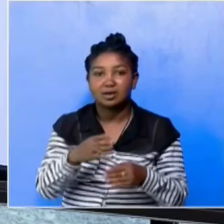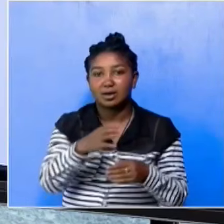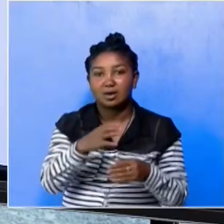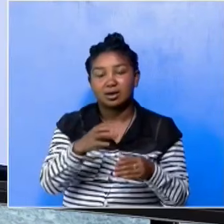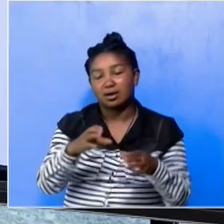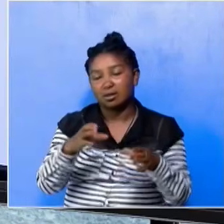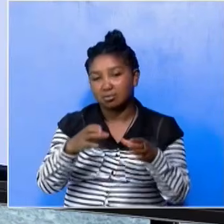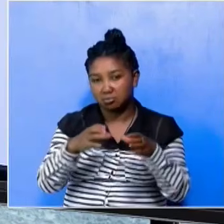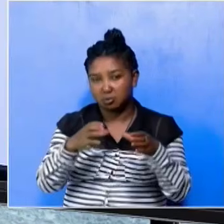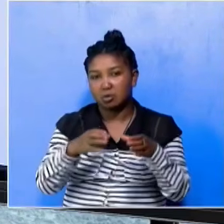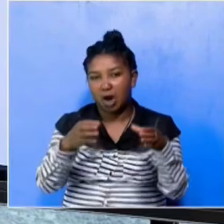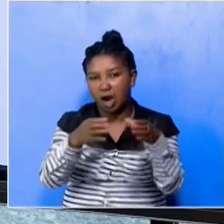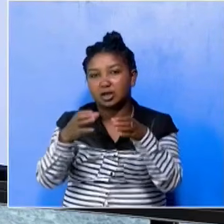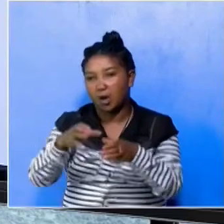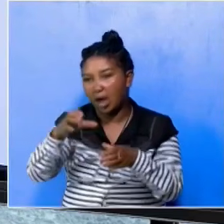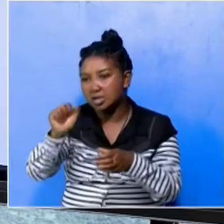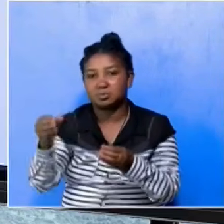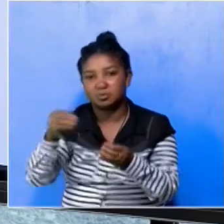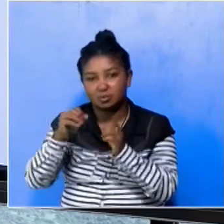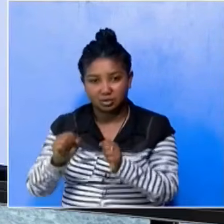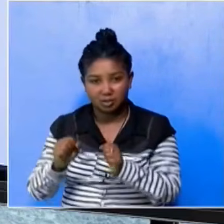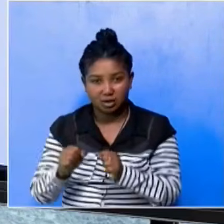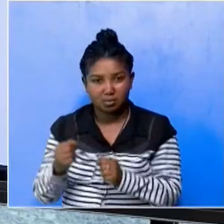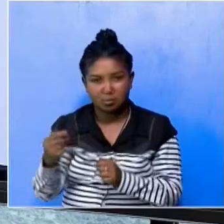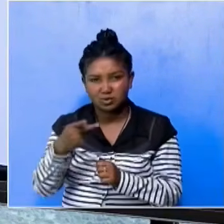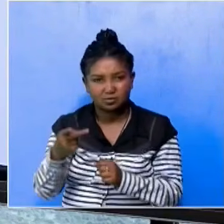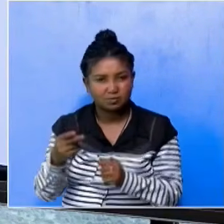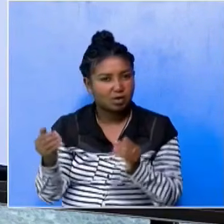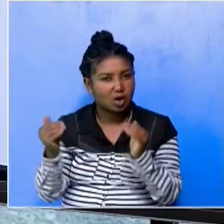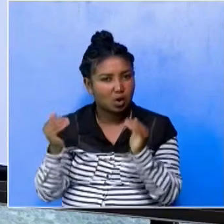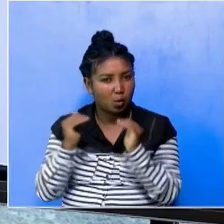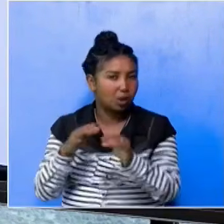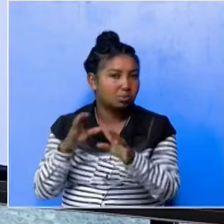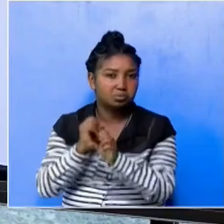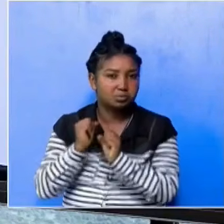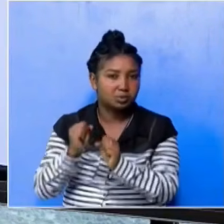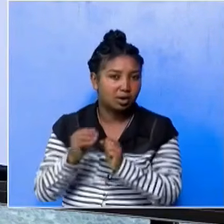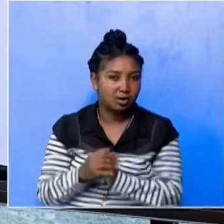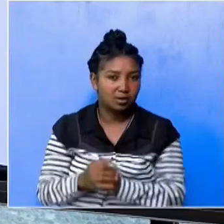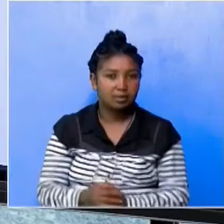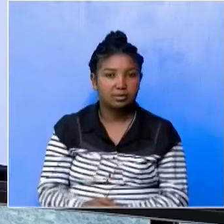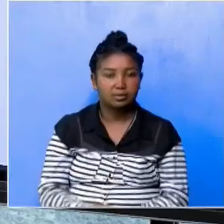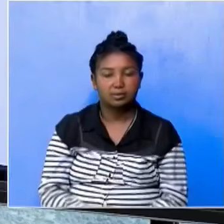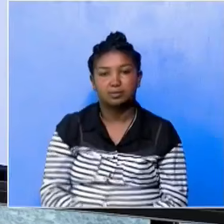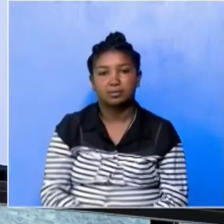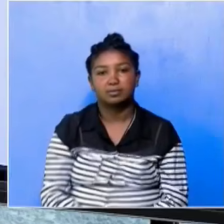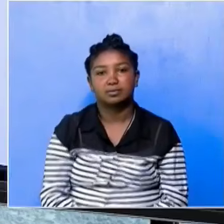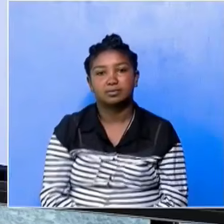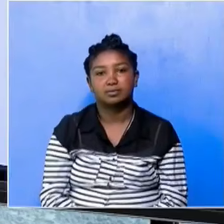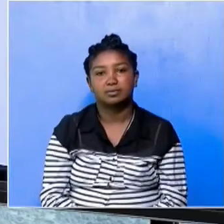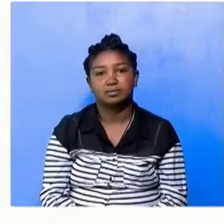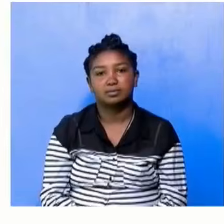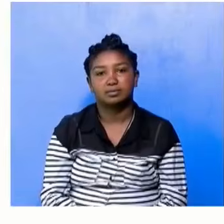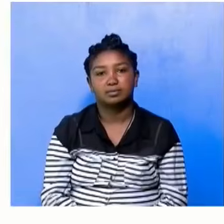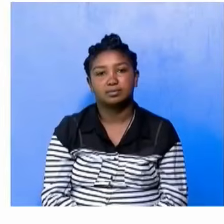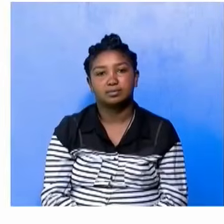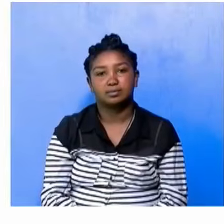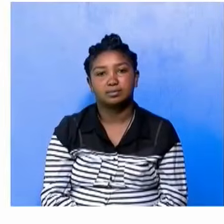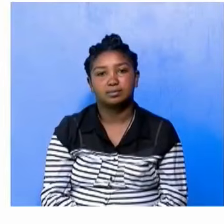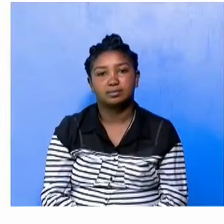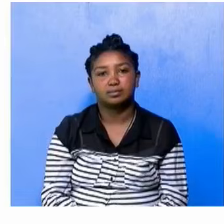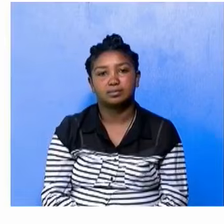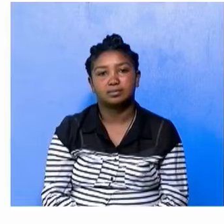categorize, okay? As can be used. Both of them are equally acceptable. Okay, do it. Now I'm going to write here